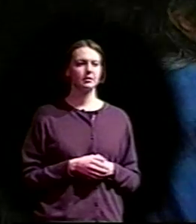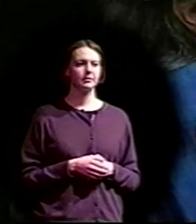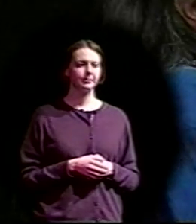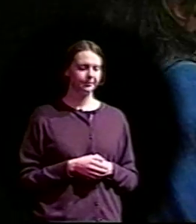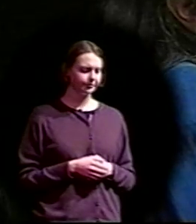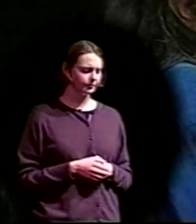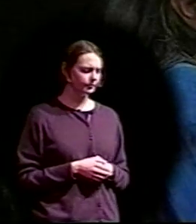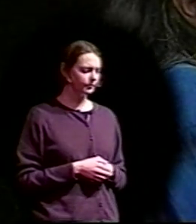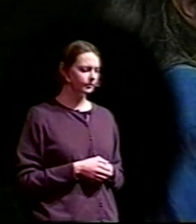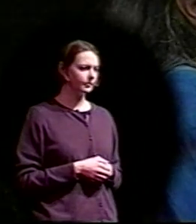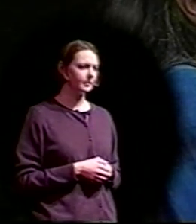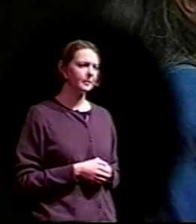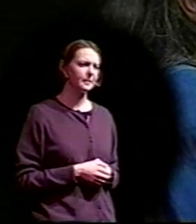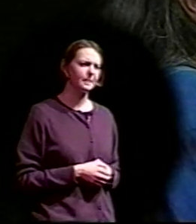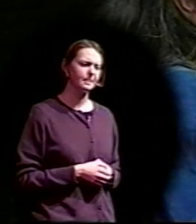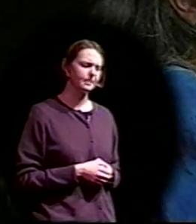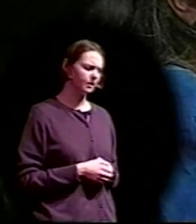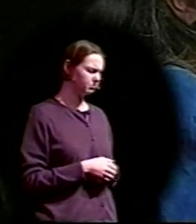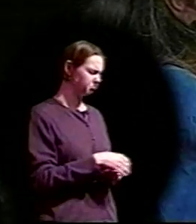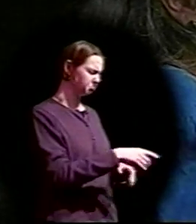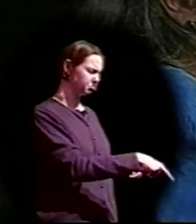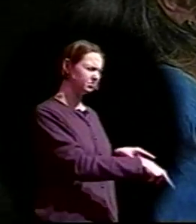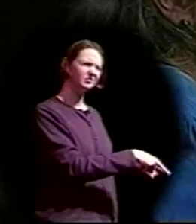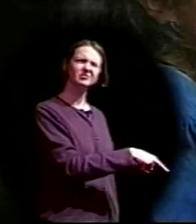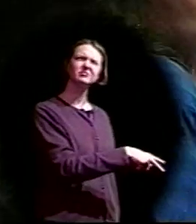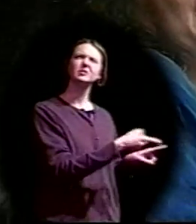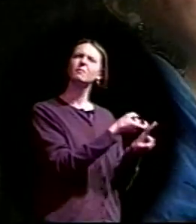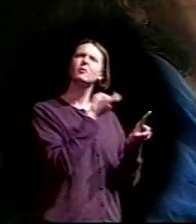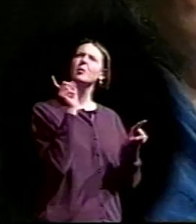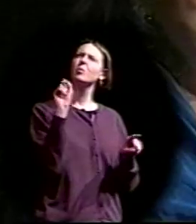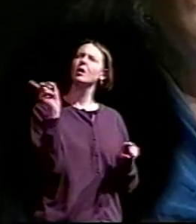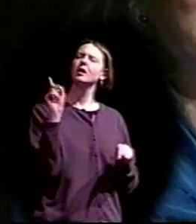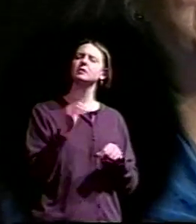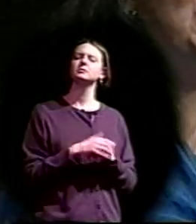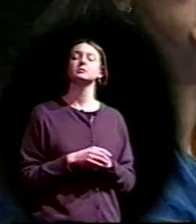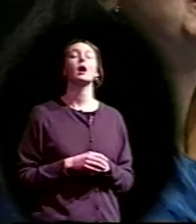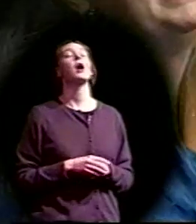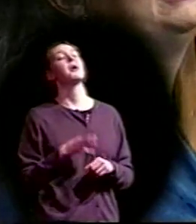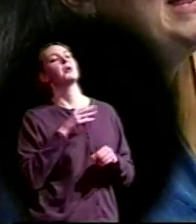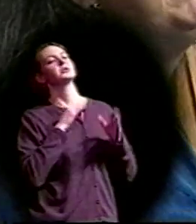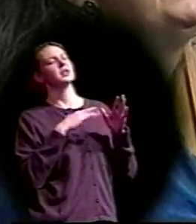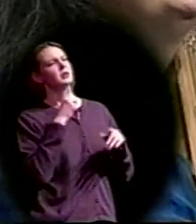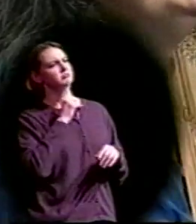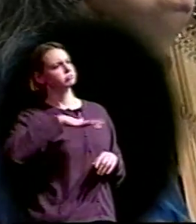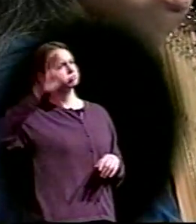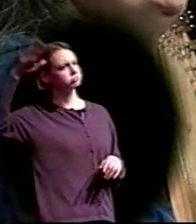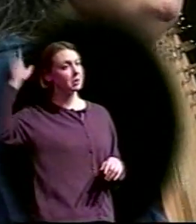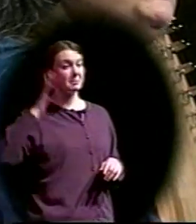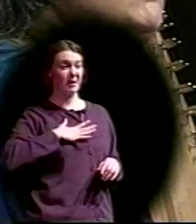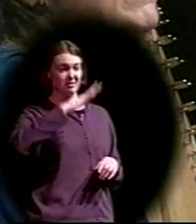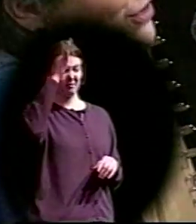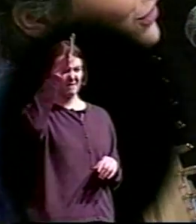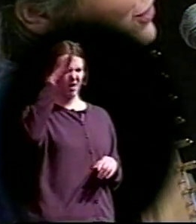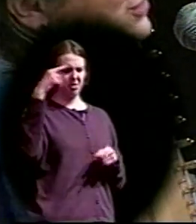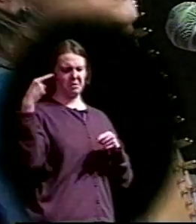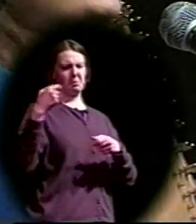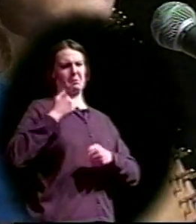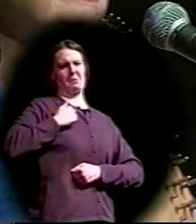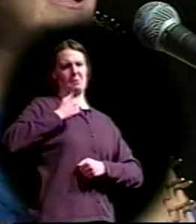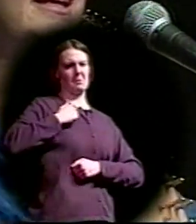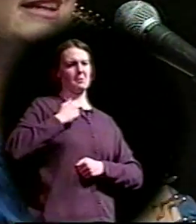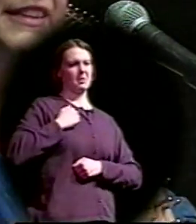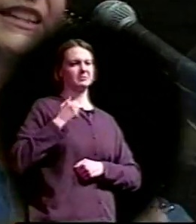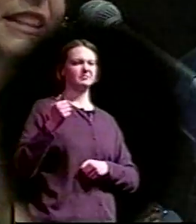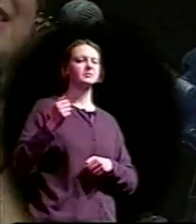Where did these things in this case come from, he asked. Oh, well, you know, said the restaurant owner, well, my grandfather, he fought in the Civil War for the Union, of course,